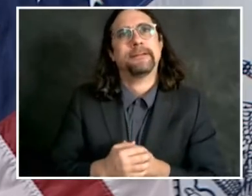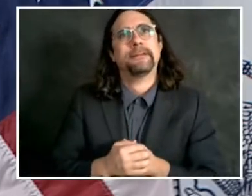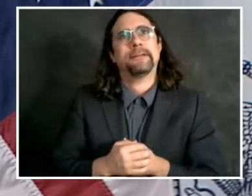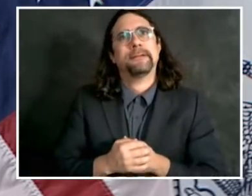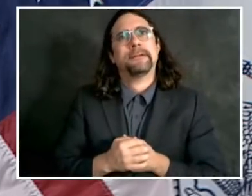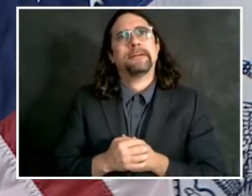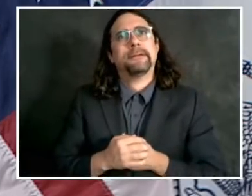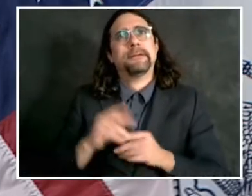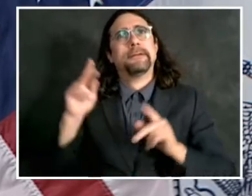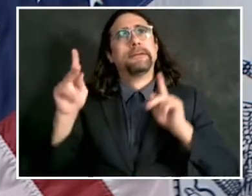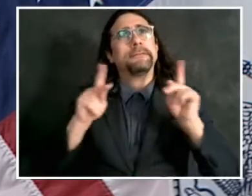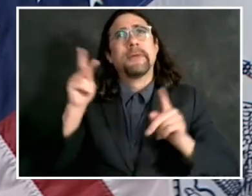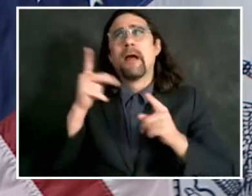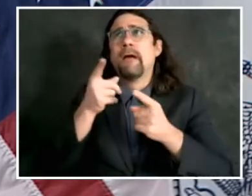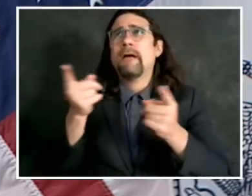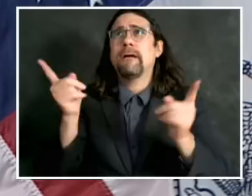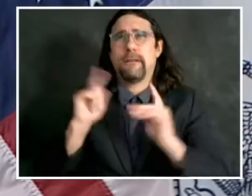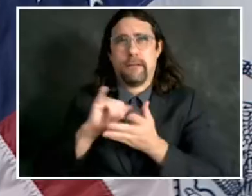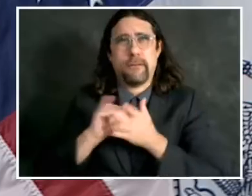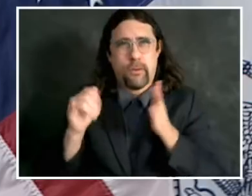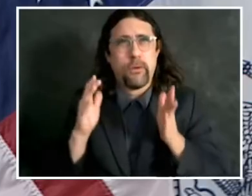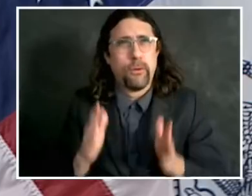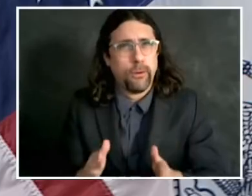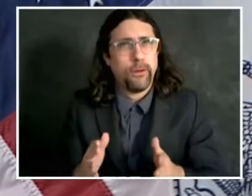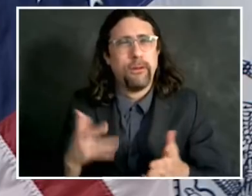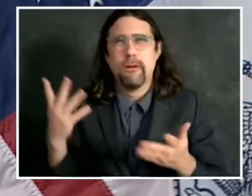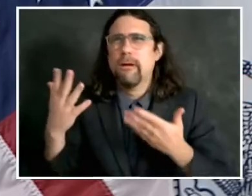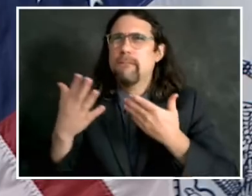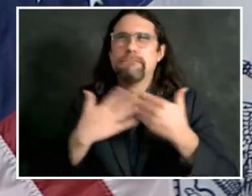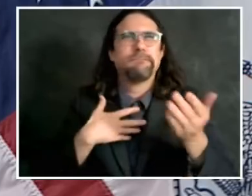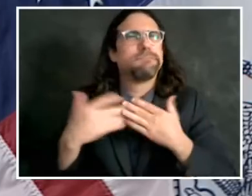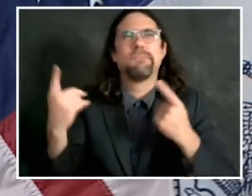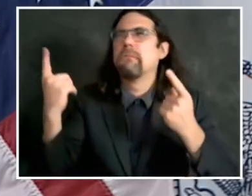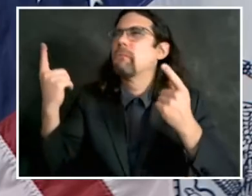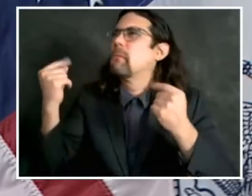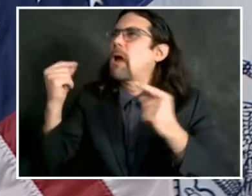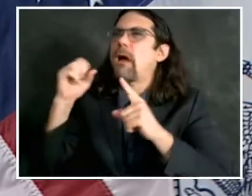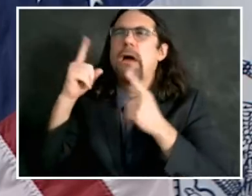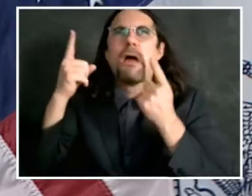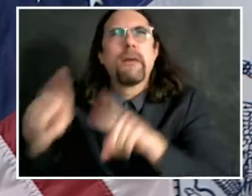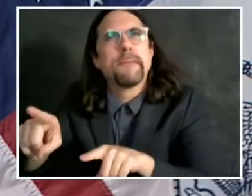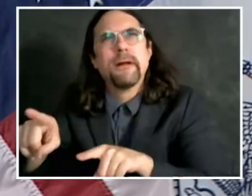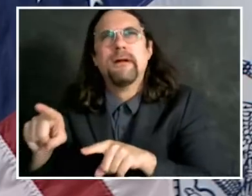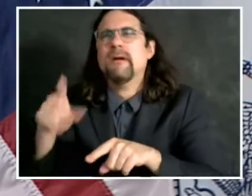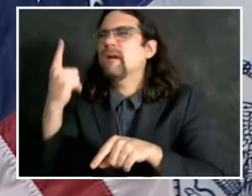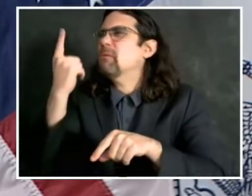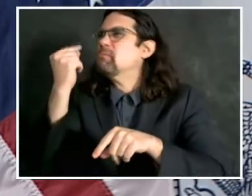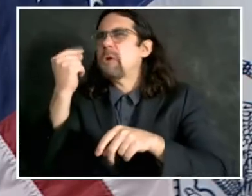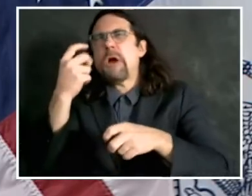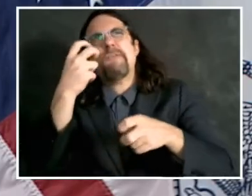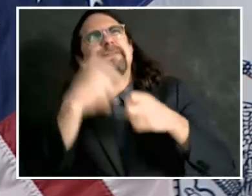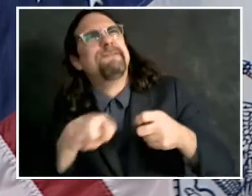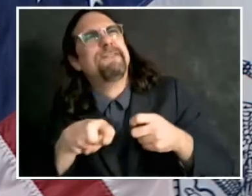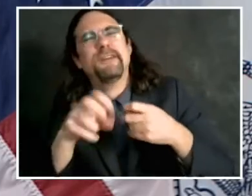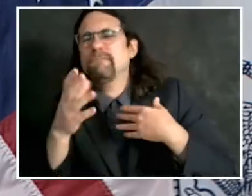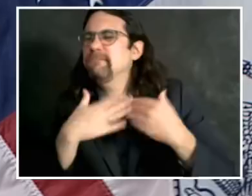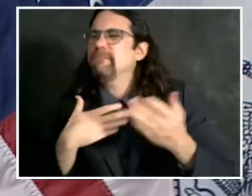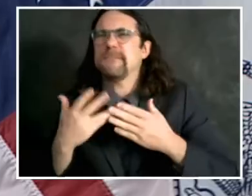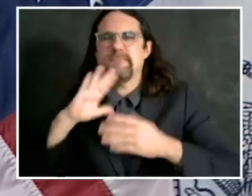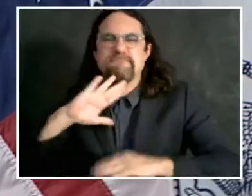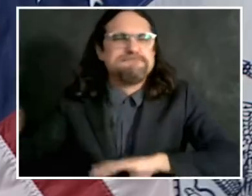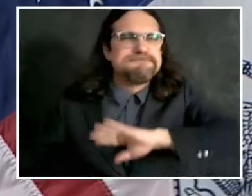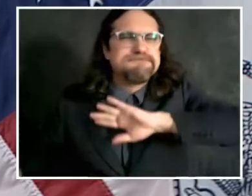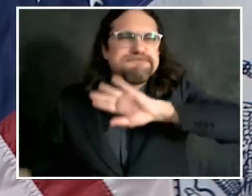found a way. Our teachers found a way. Our educators found a way to reach 1.1